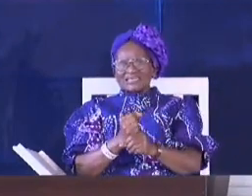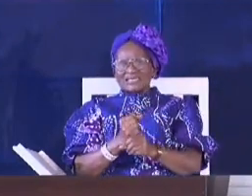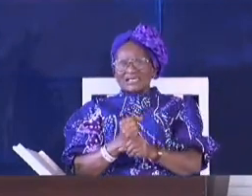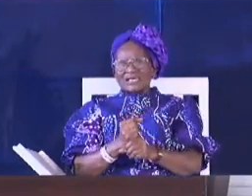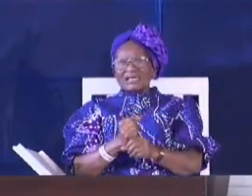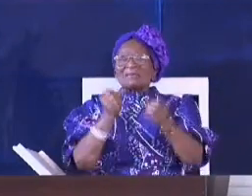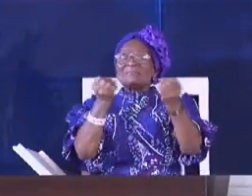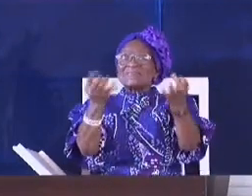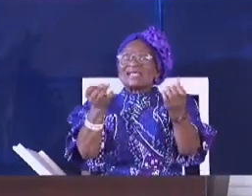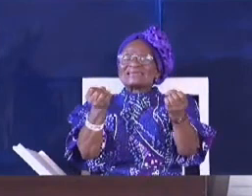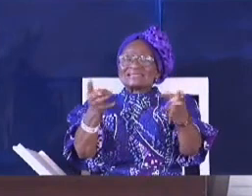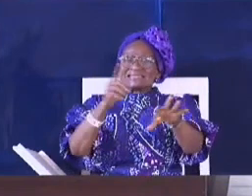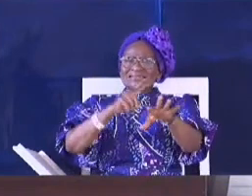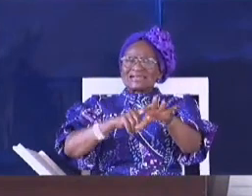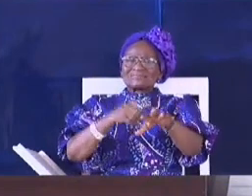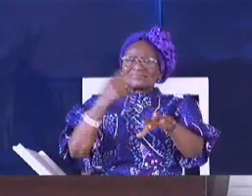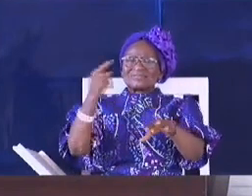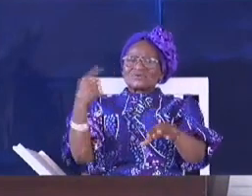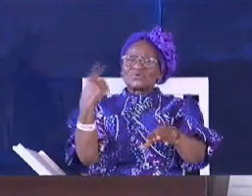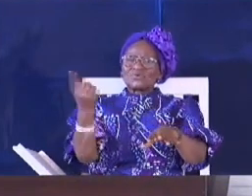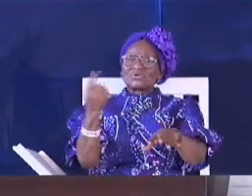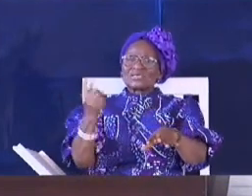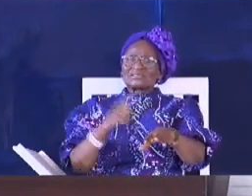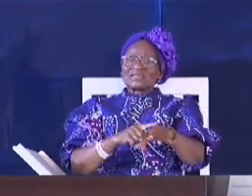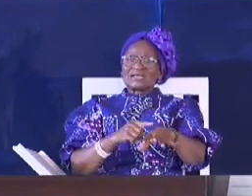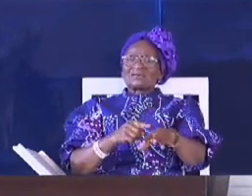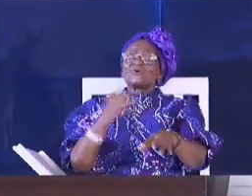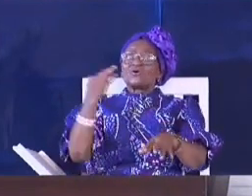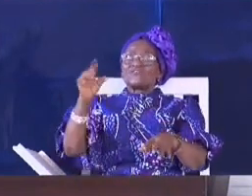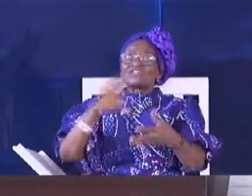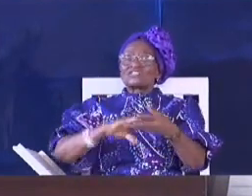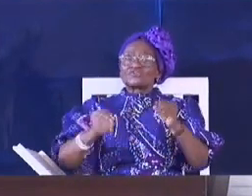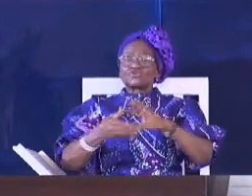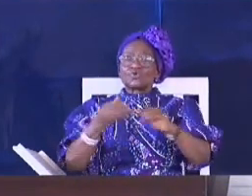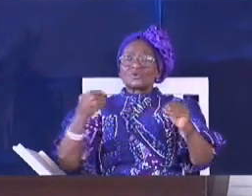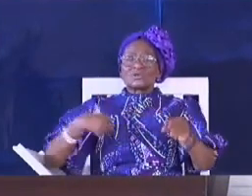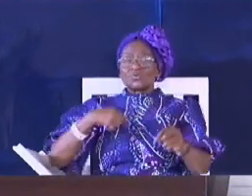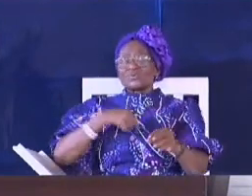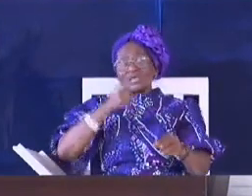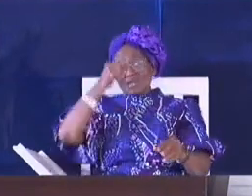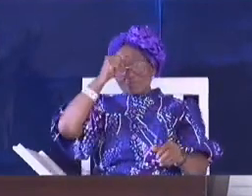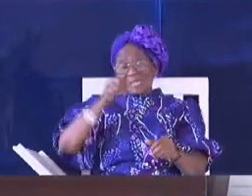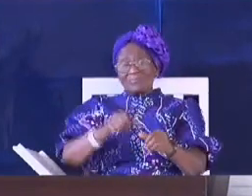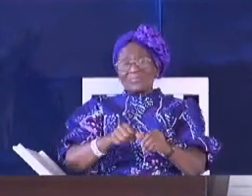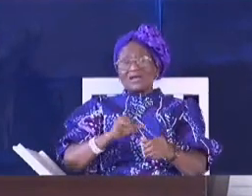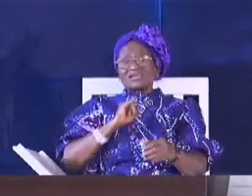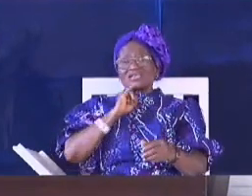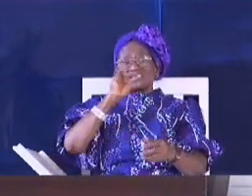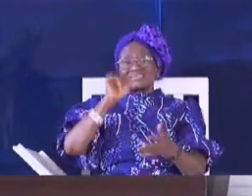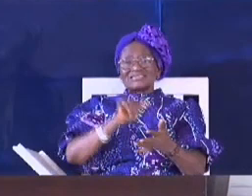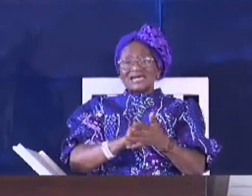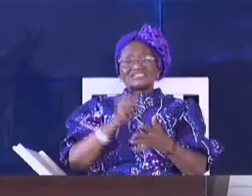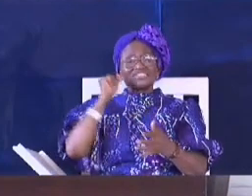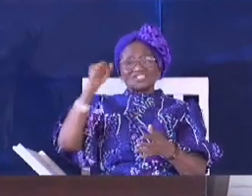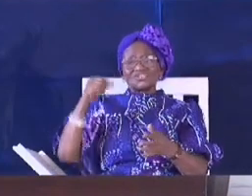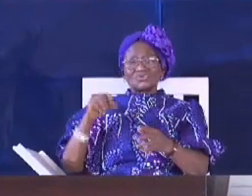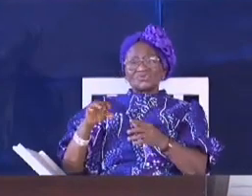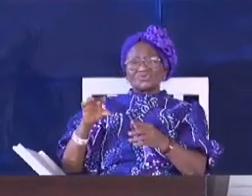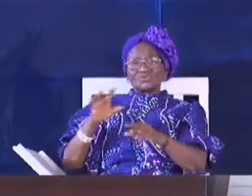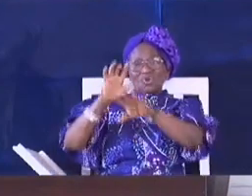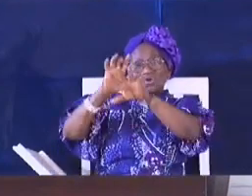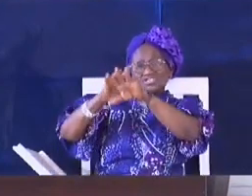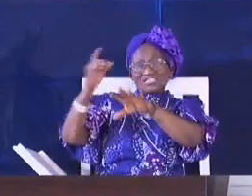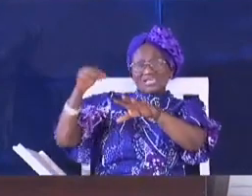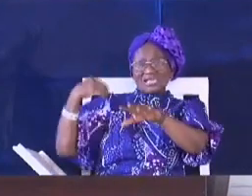Many a times, the only section of the story we remember is that she touched the hem of the garment of Jesus